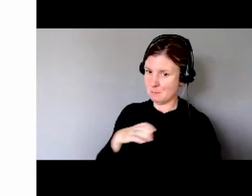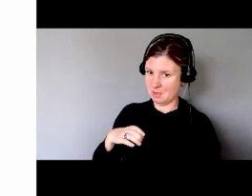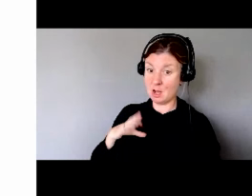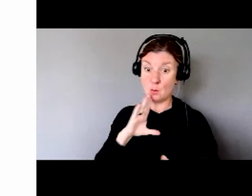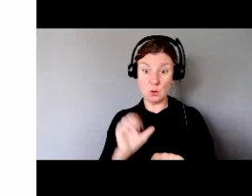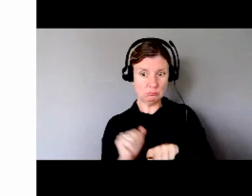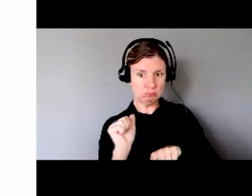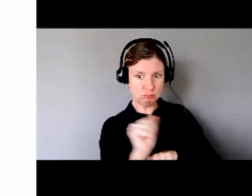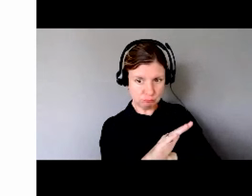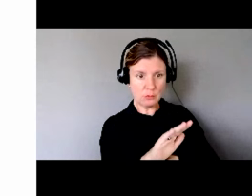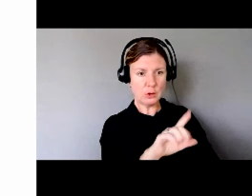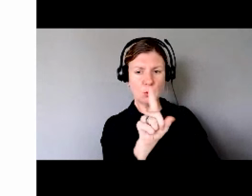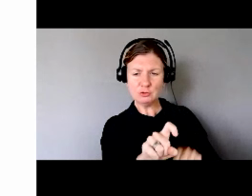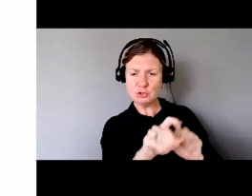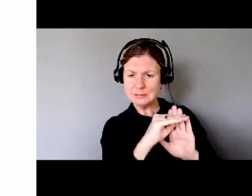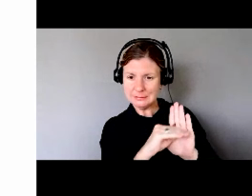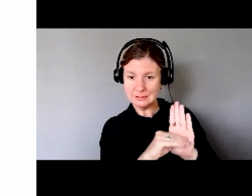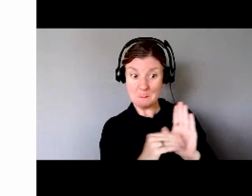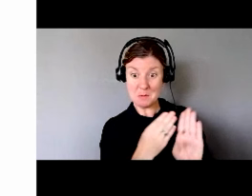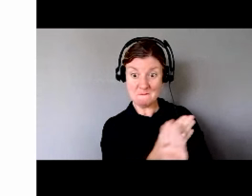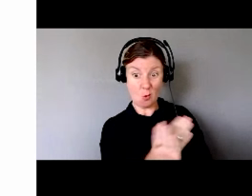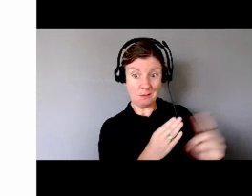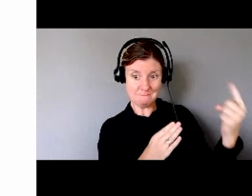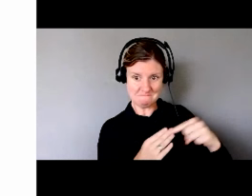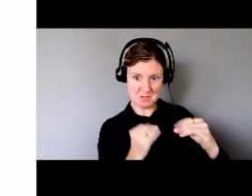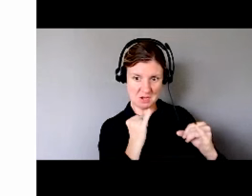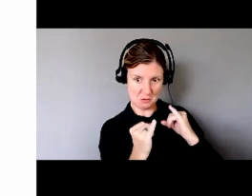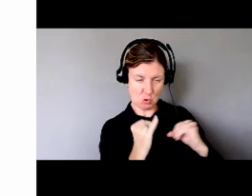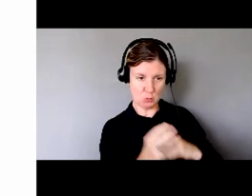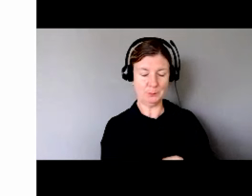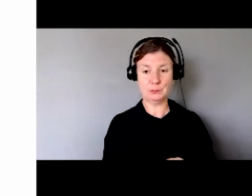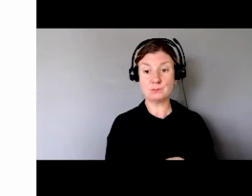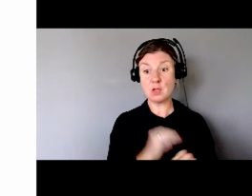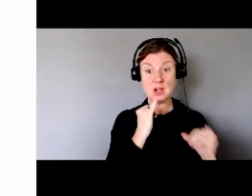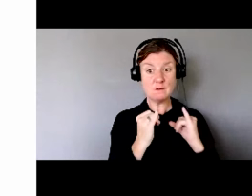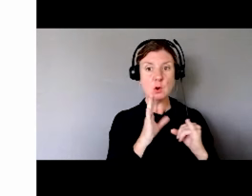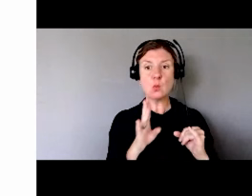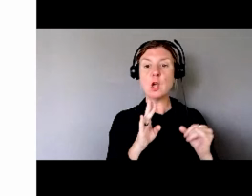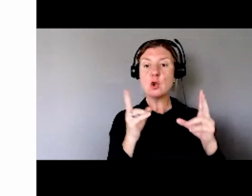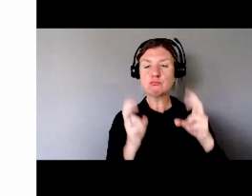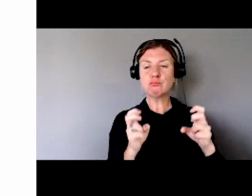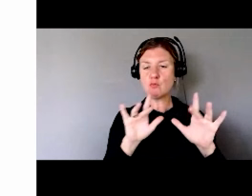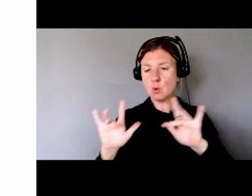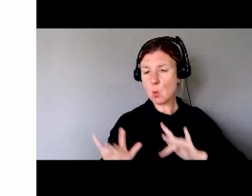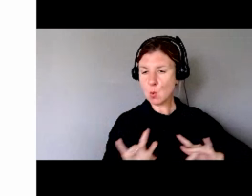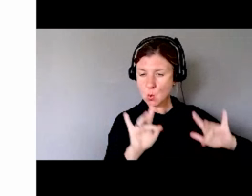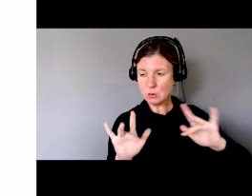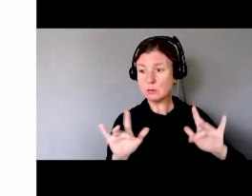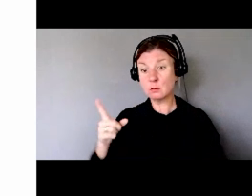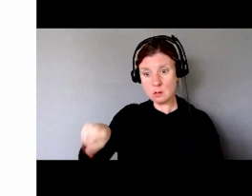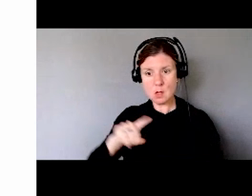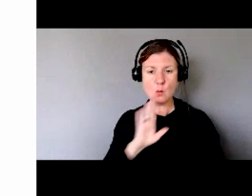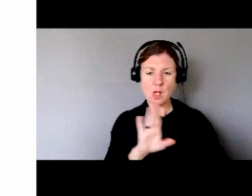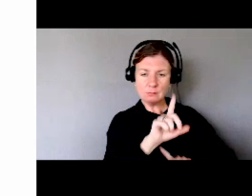advance. The interviews themselves will be recorded and conducted by CADA's staff, who ask the same questions